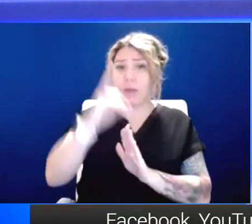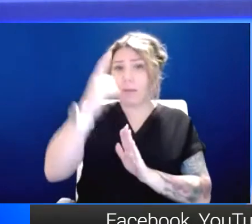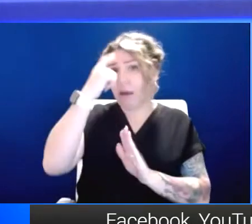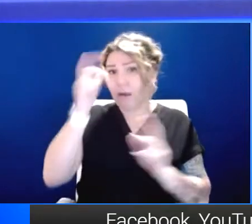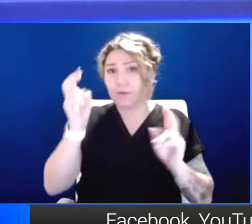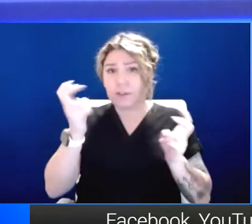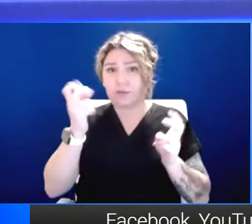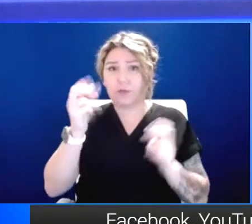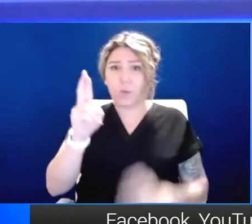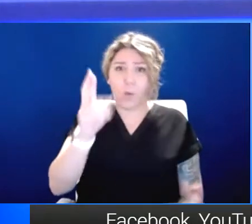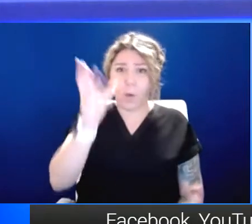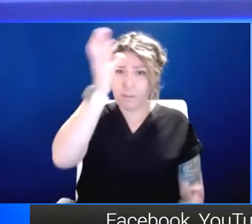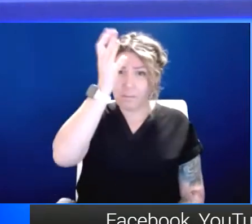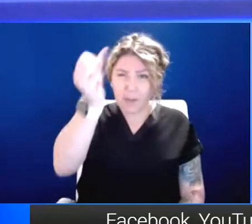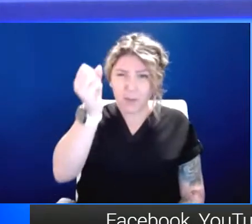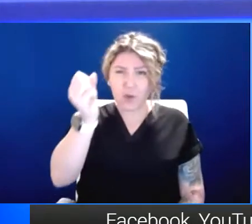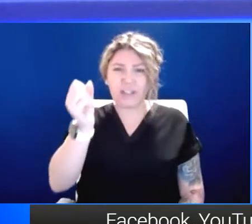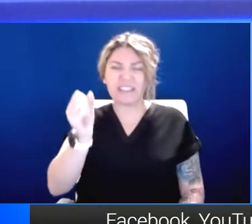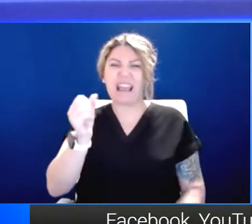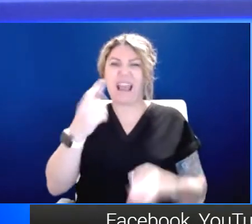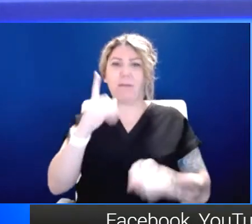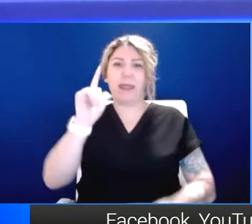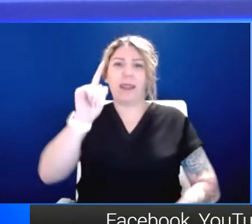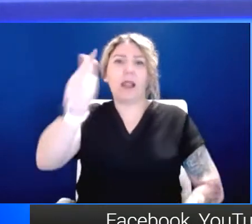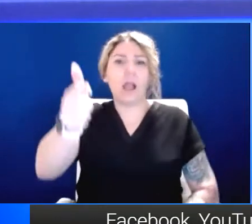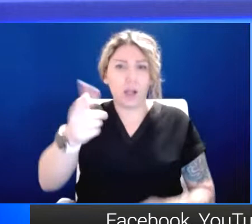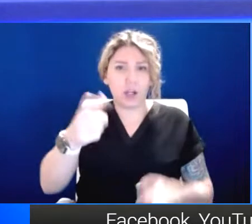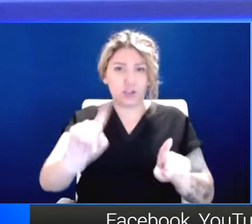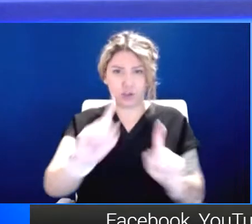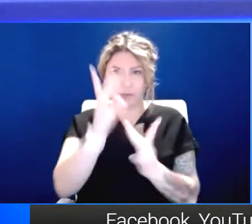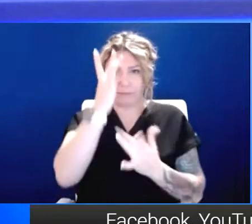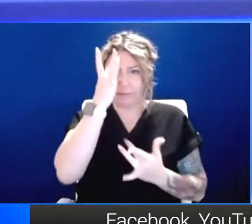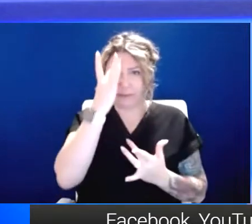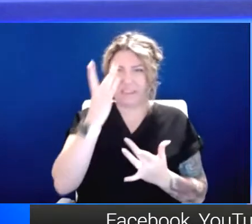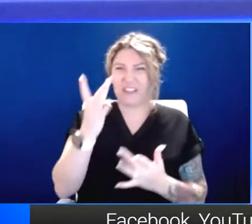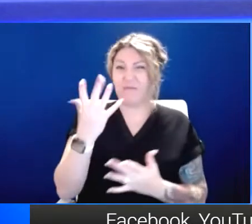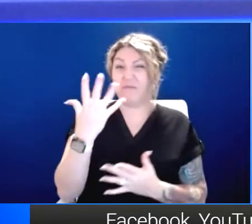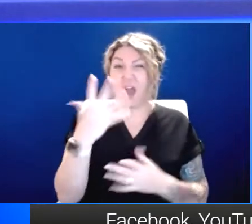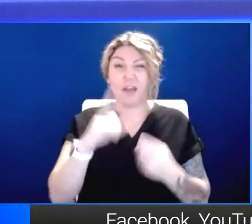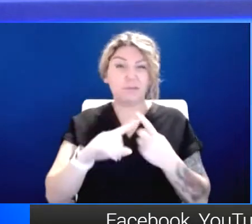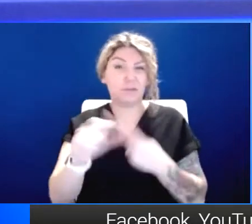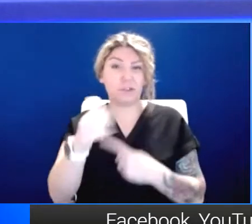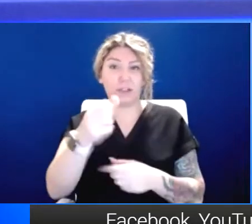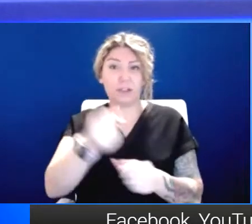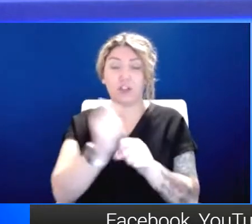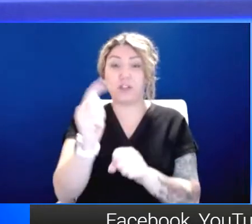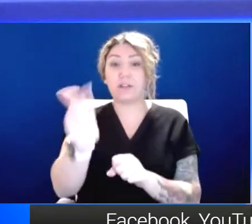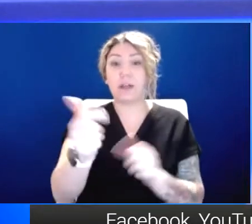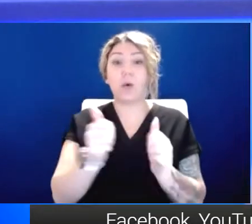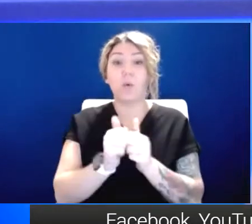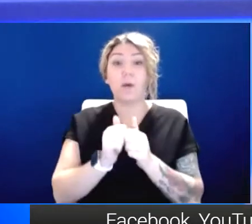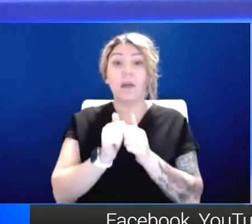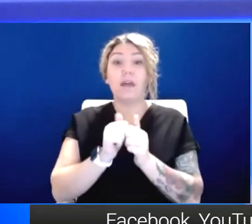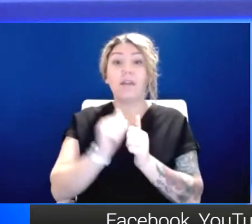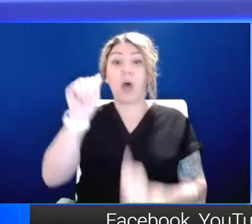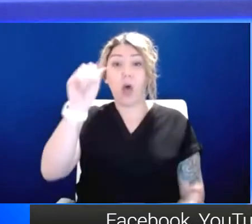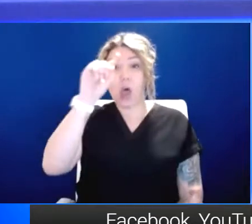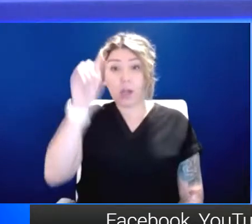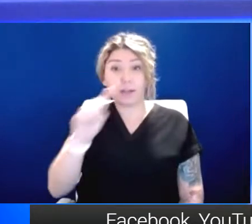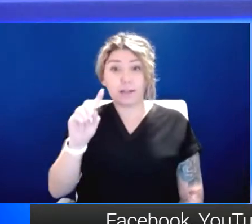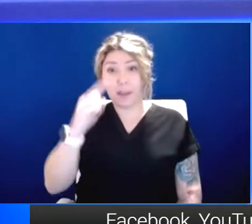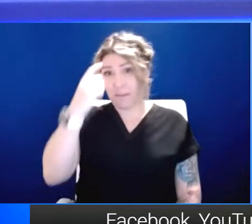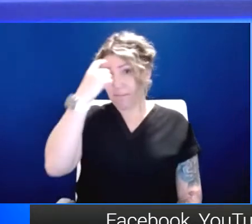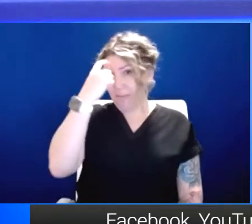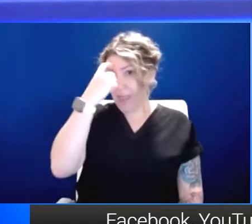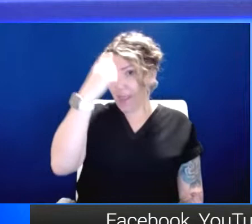it occurs later in the disease course, 5 years, 10 years down the road. With Alzheimer's disease, it's the memory that is involved.